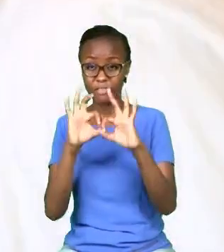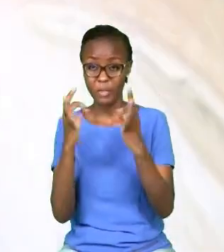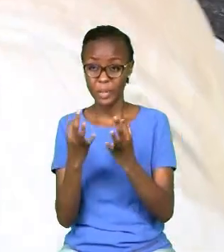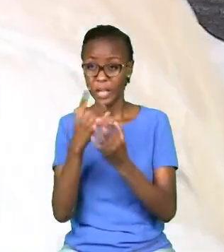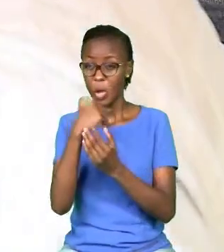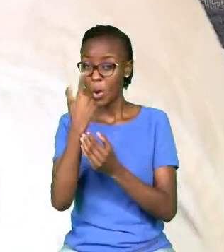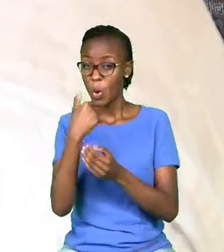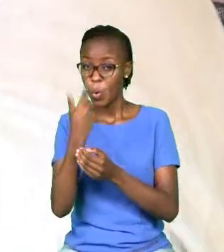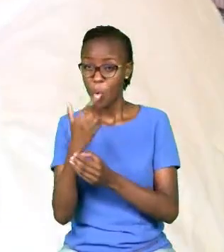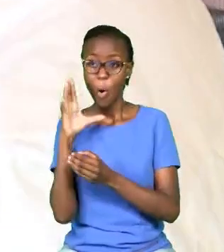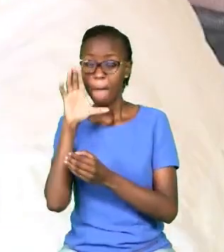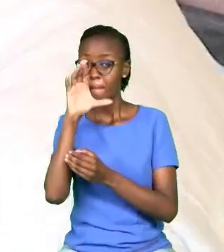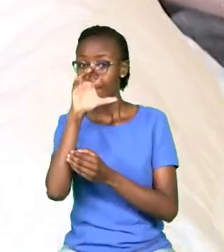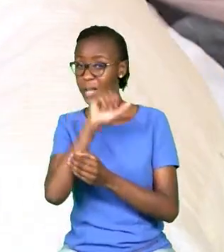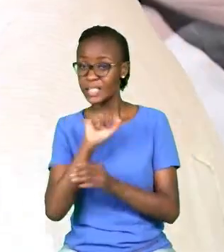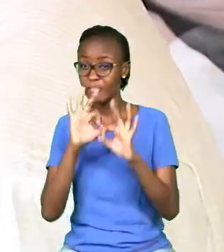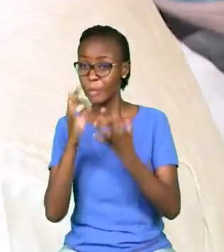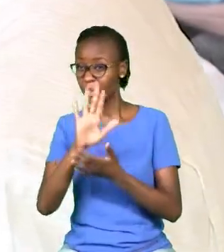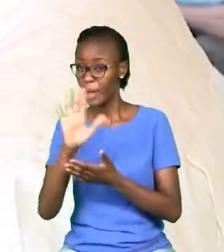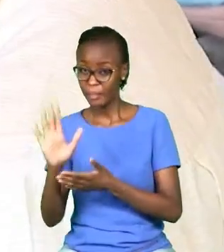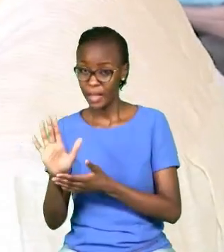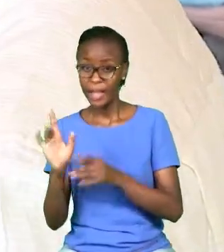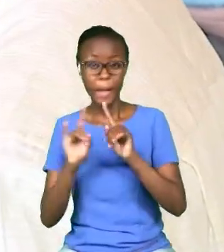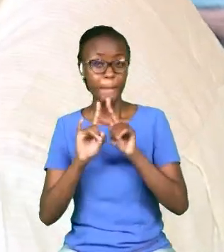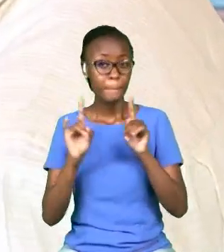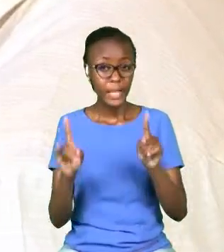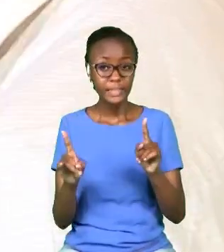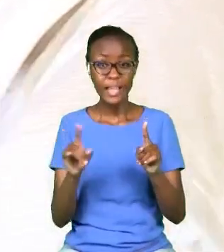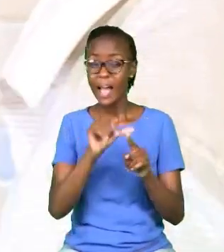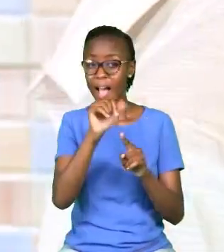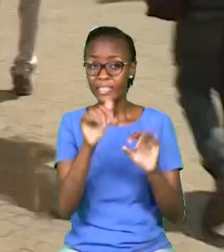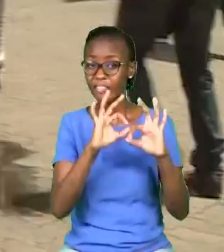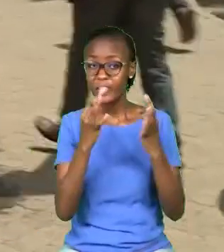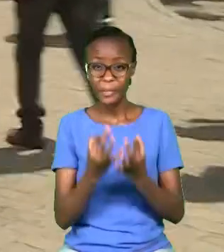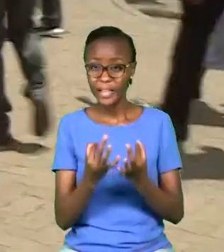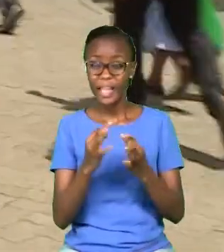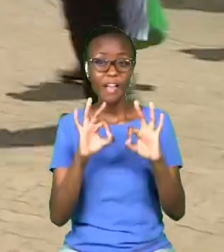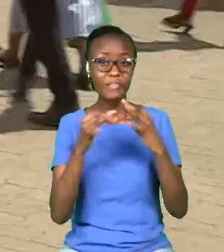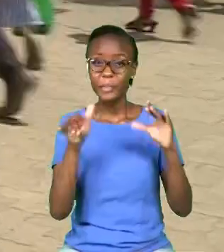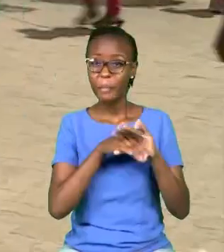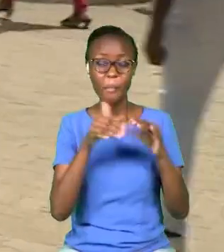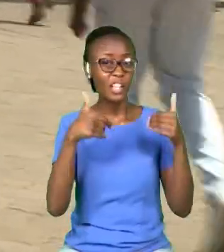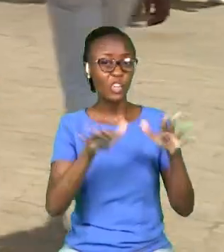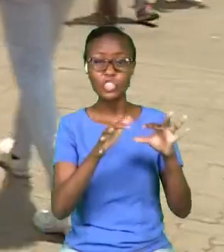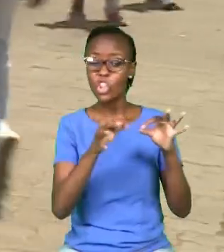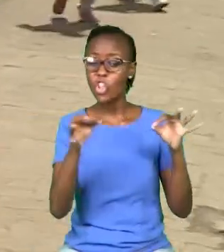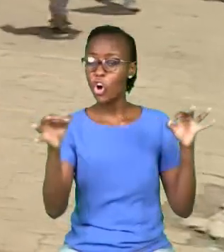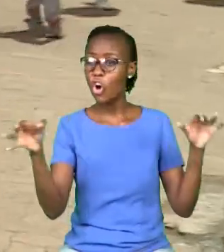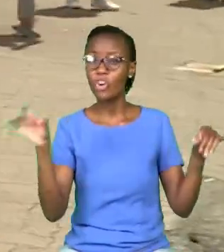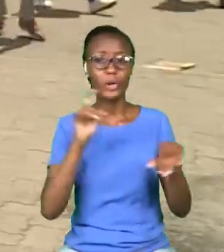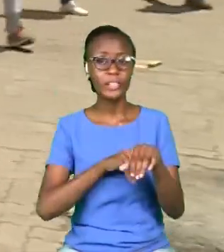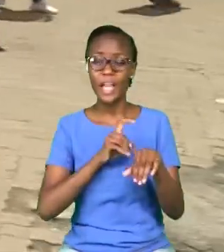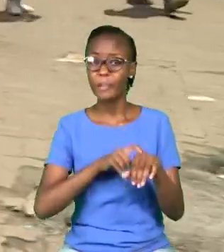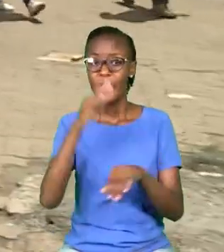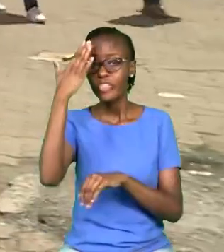loved one after missing for a couple of weeks. However, this is not the case with many other families who have not experienced the privilege of closure,